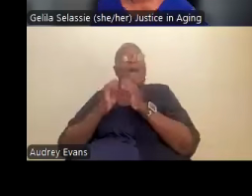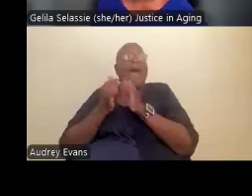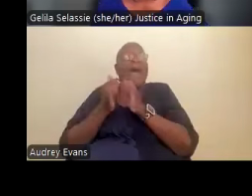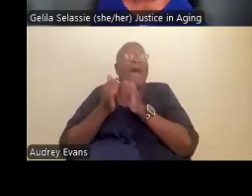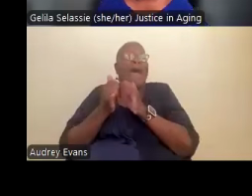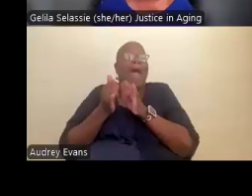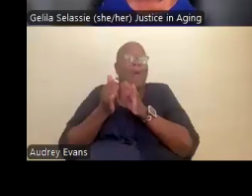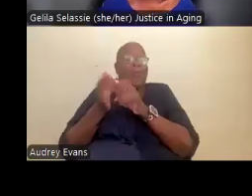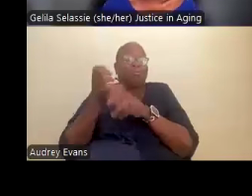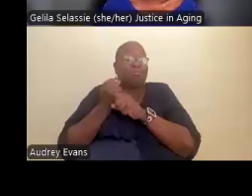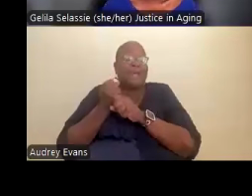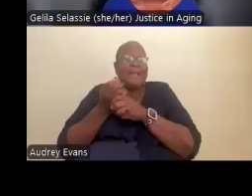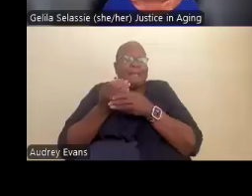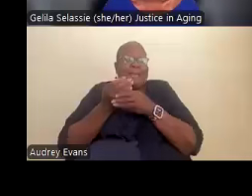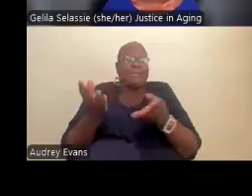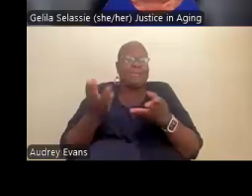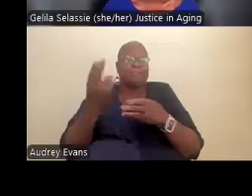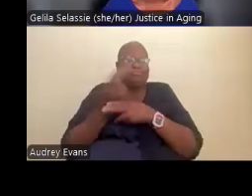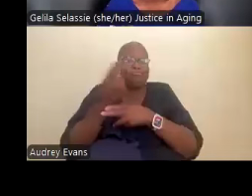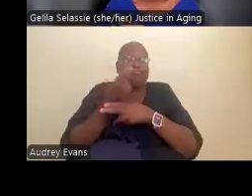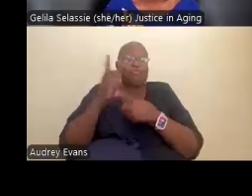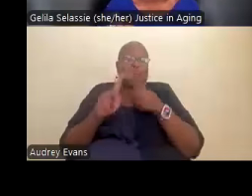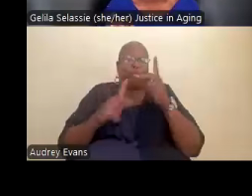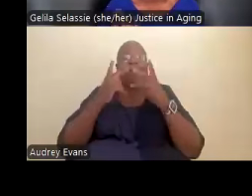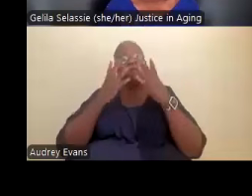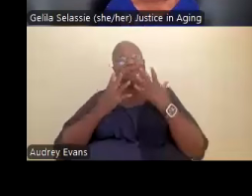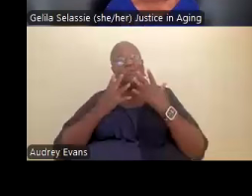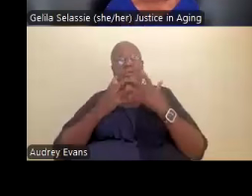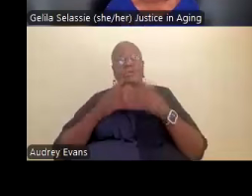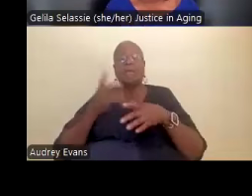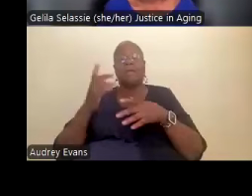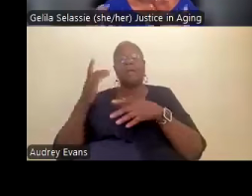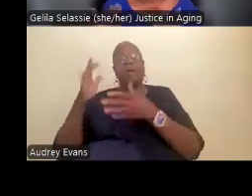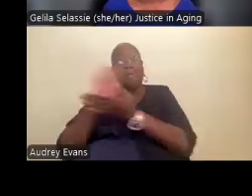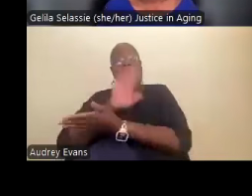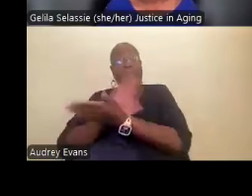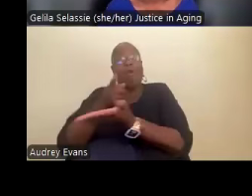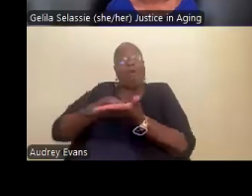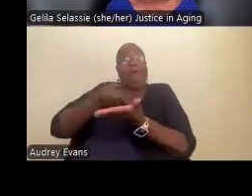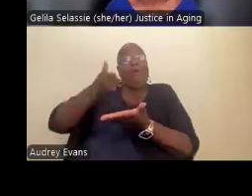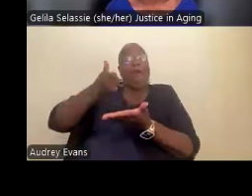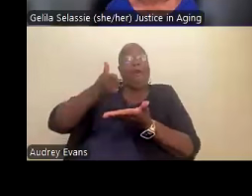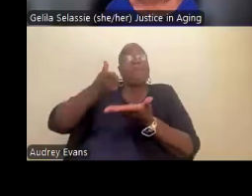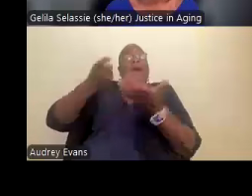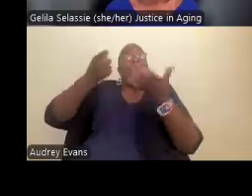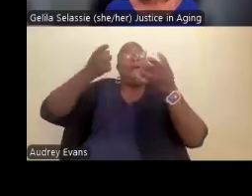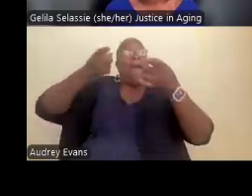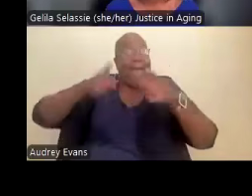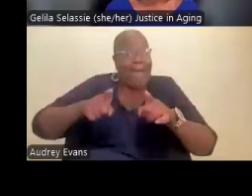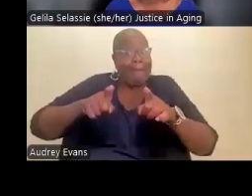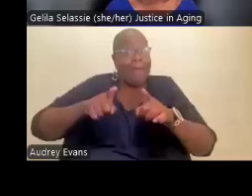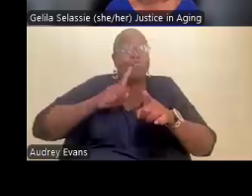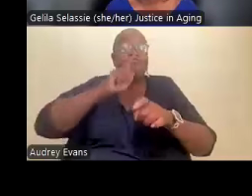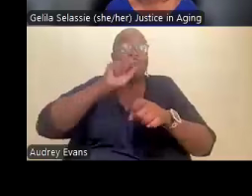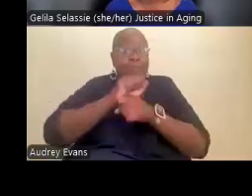how it's actually implemented for people, unfortunately. There are things that are available on paper, and then making it happen in fruition is often